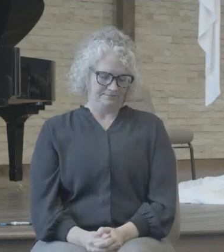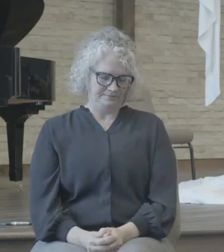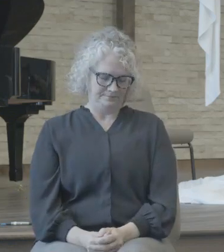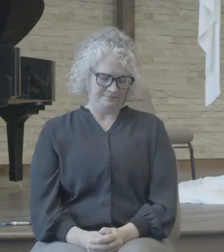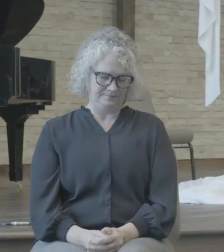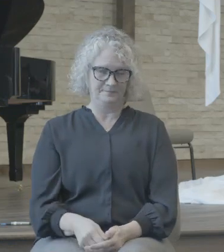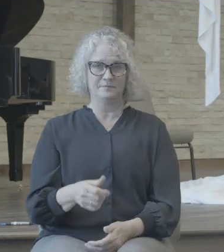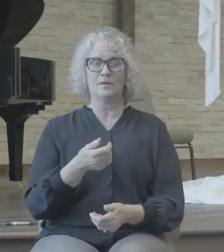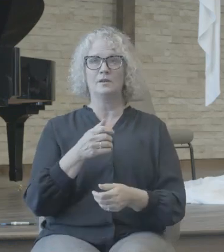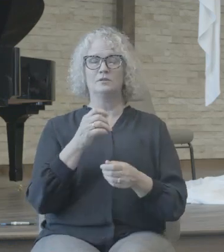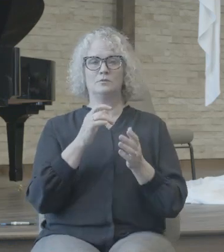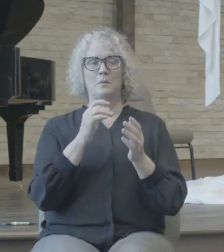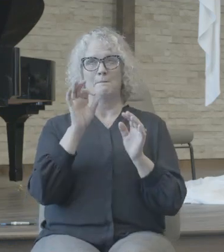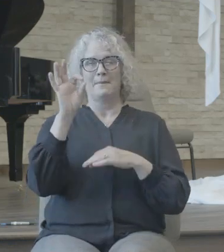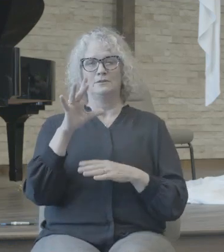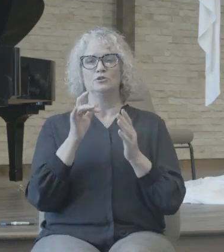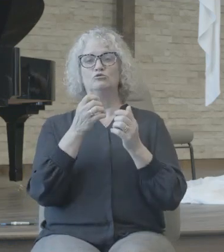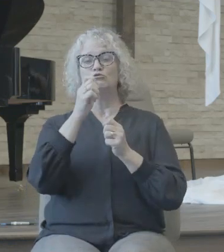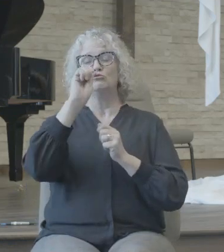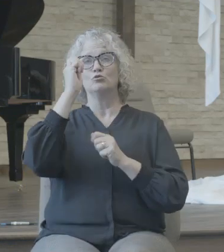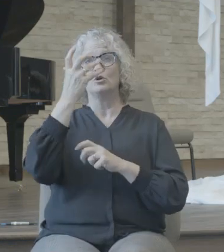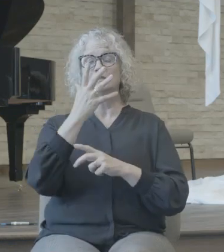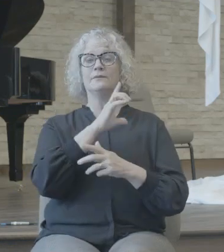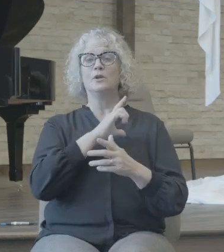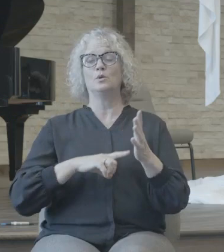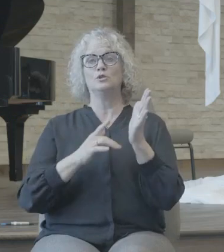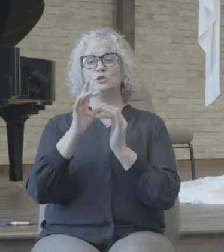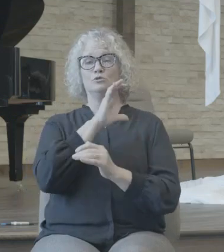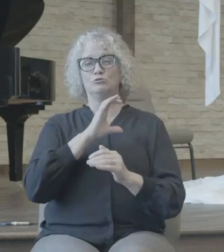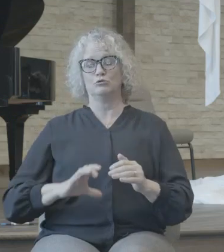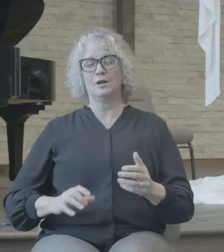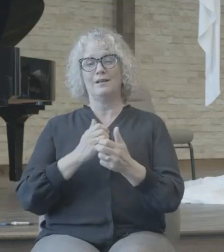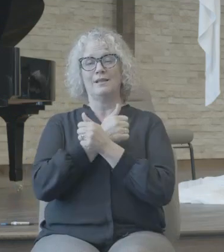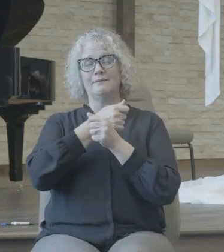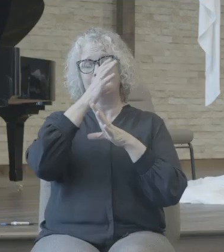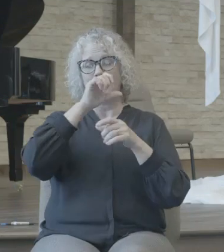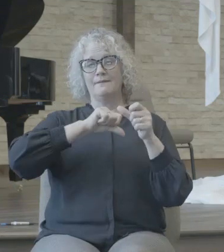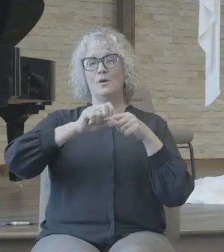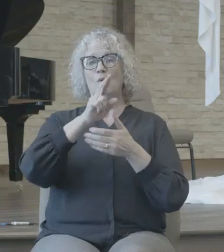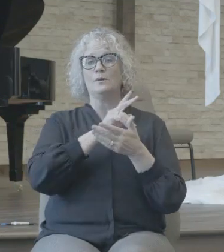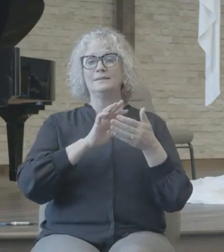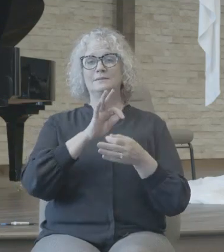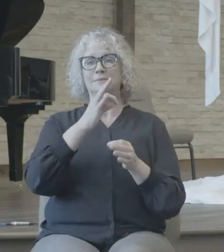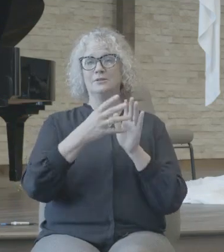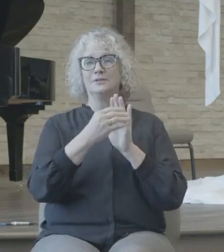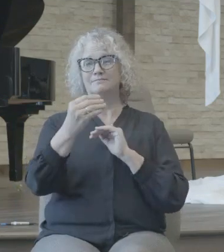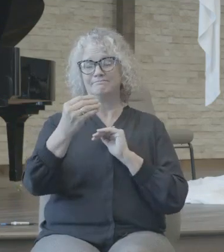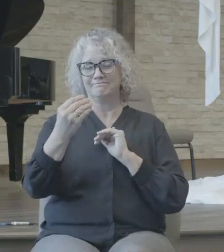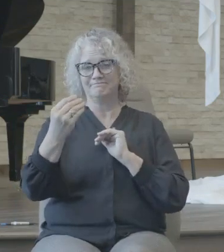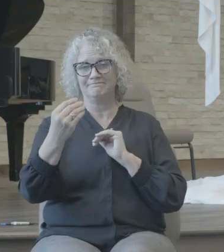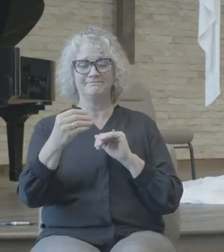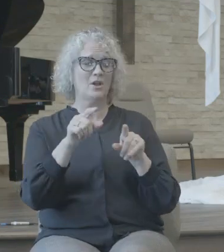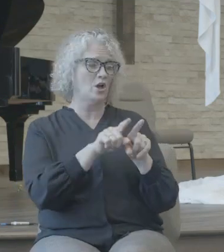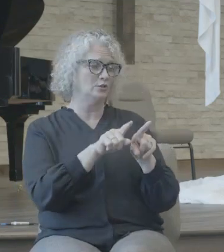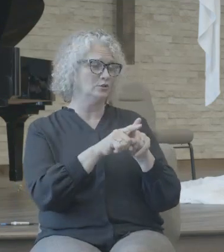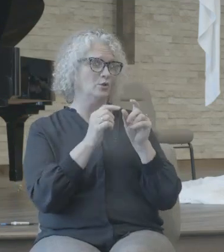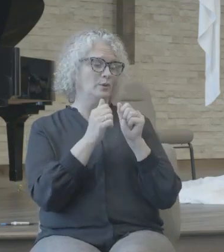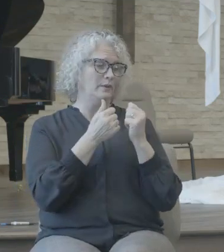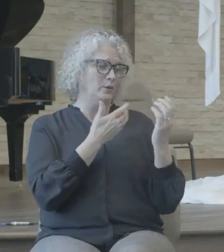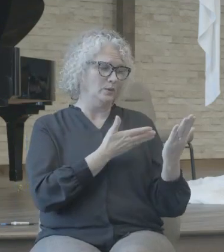The grace of our Lord Jesus Christ and the love of God and the fellowship of the Holy Spirit be with you.